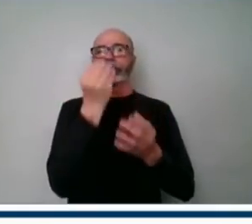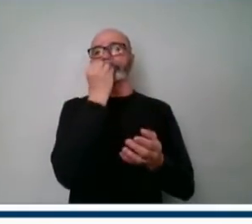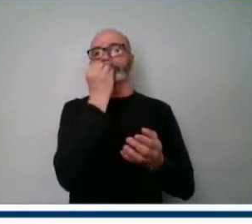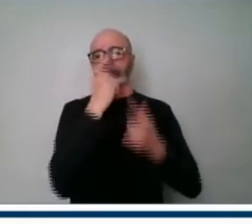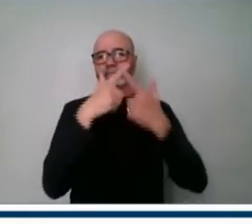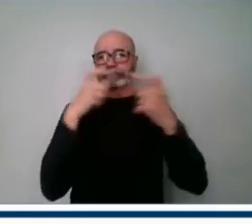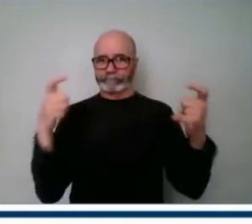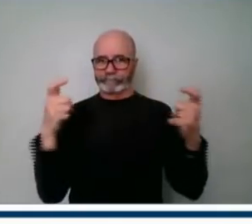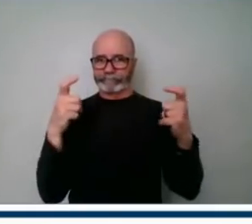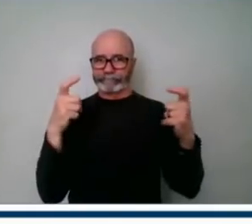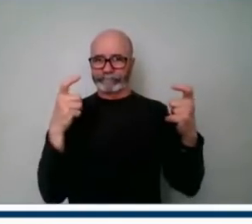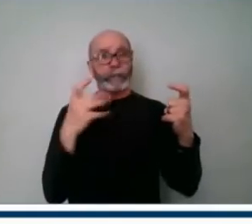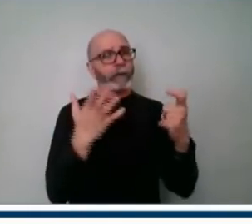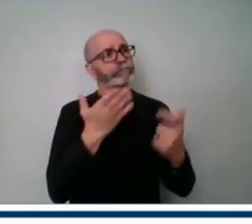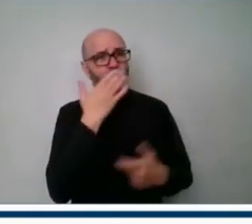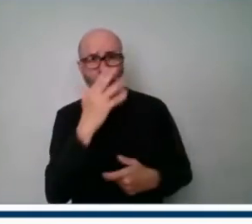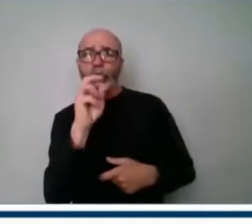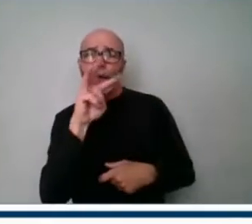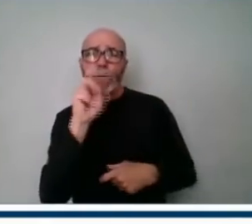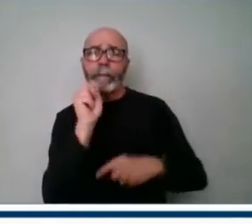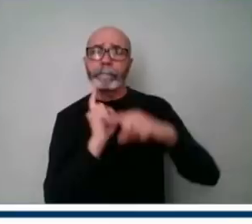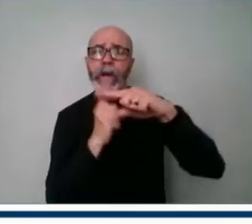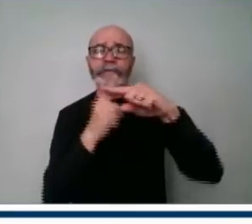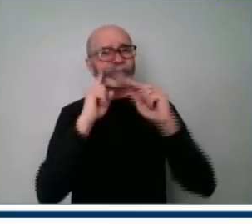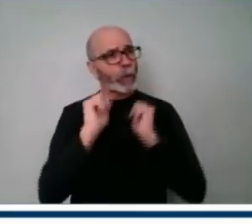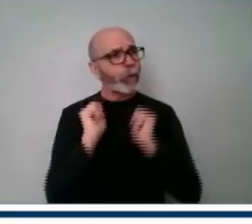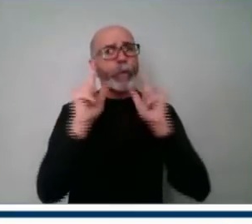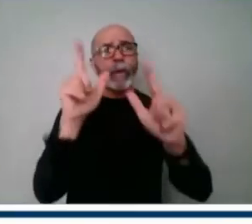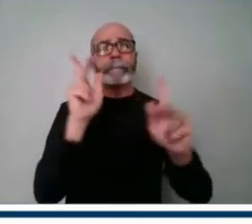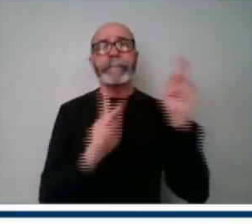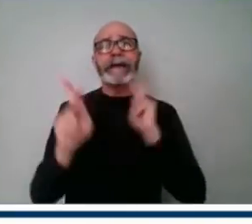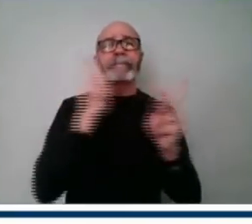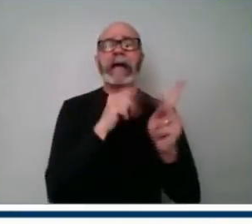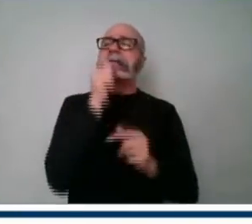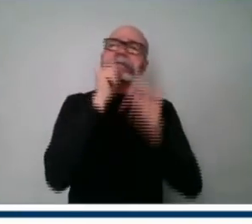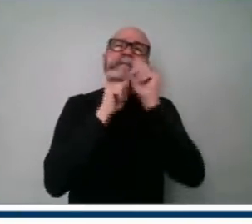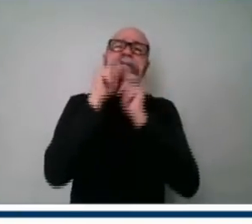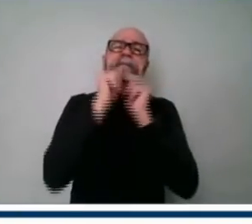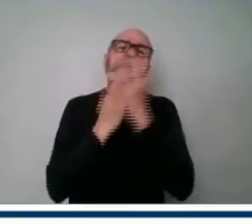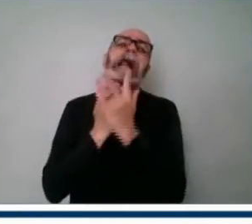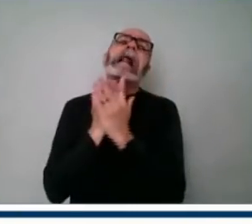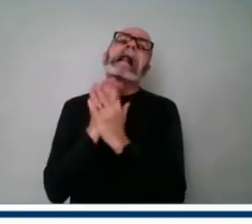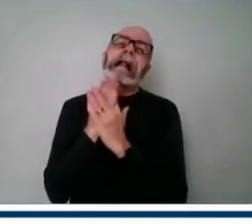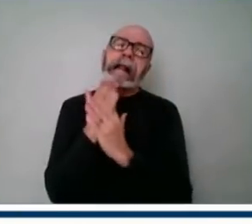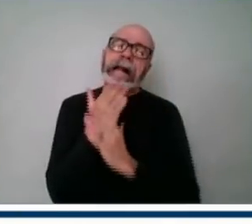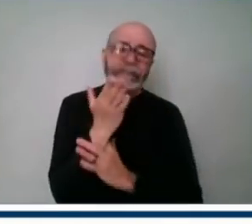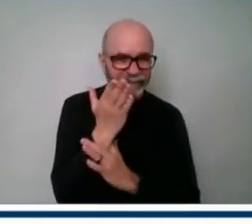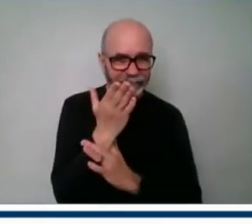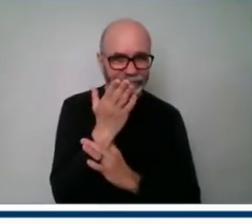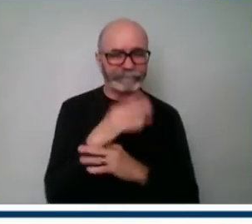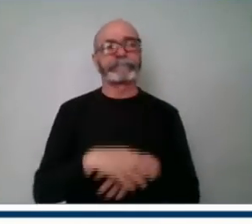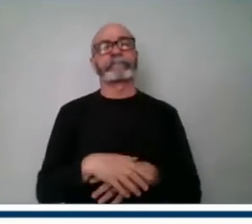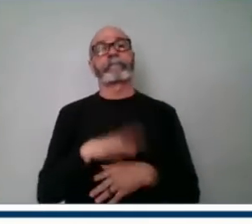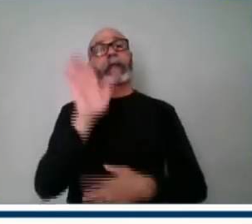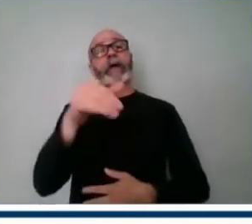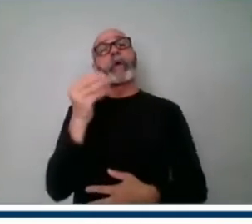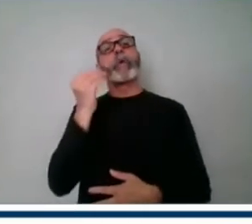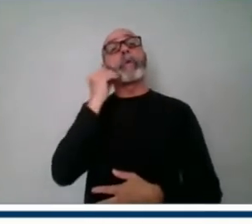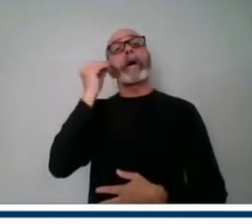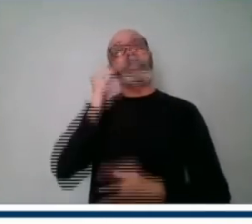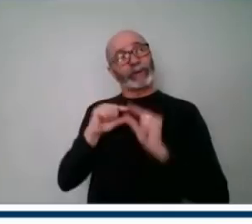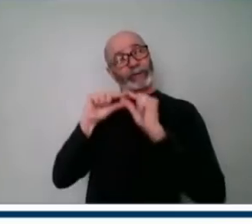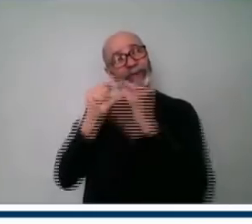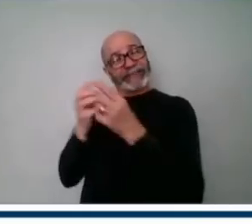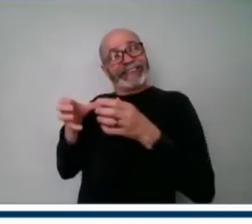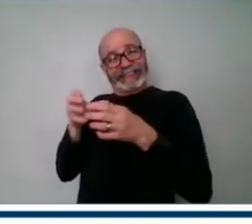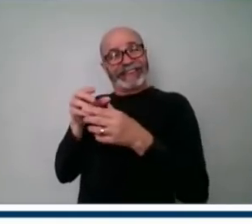COVID-19. And household gatherings will be increased from a maximum of 10, including the household, to the household plus a maximum